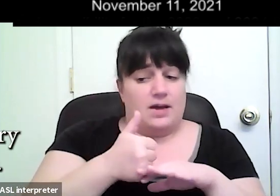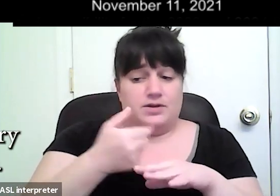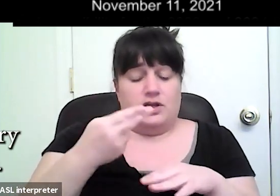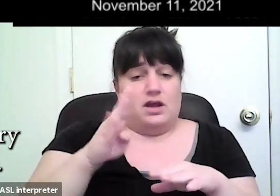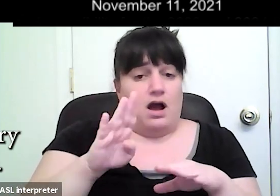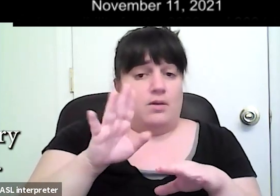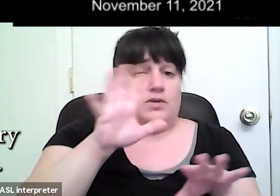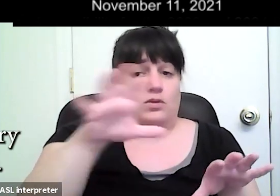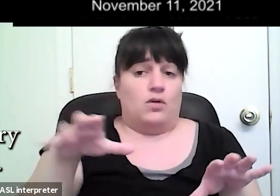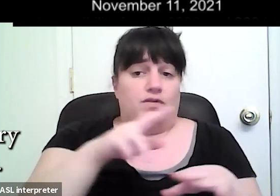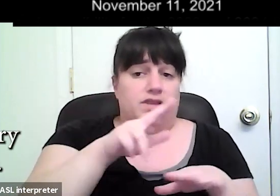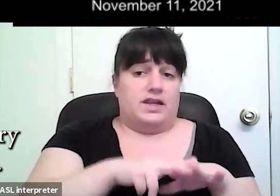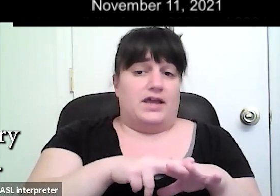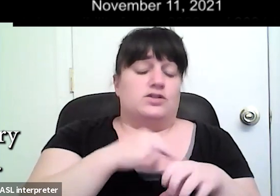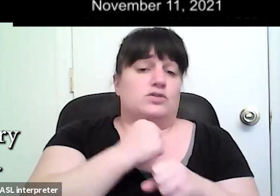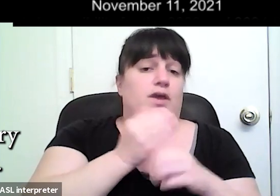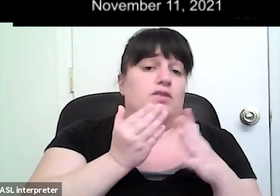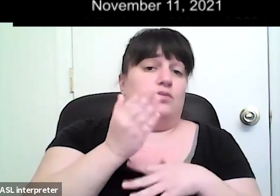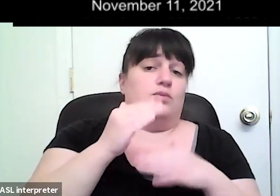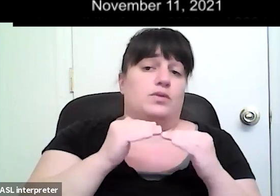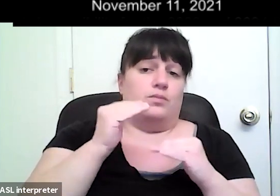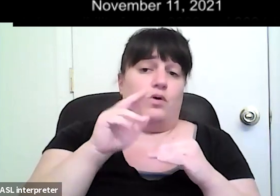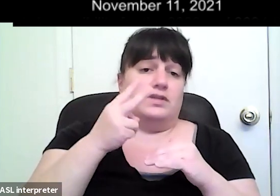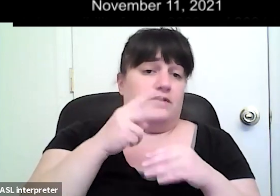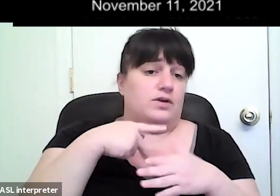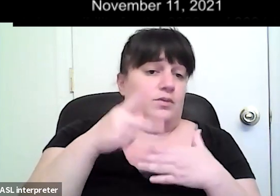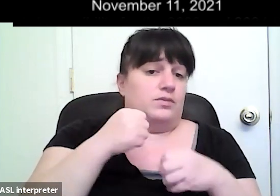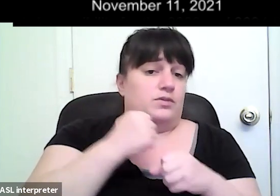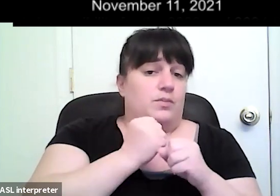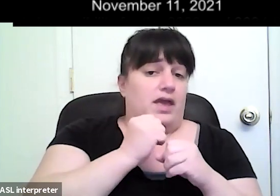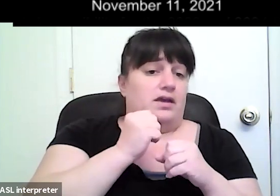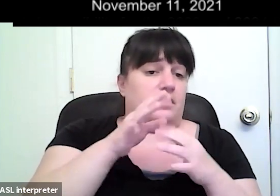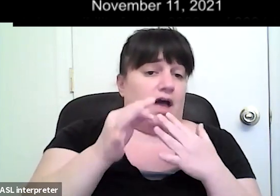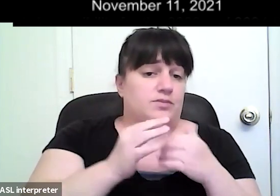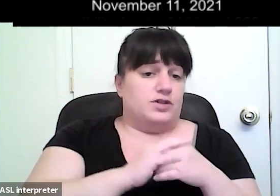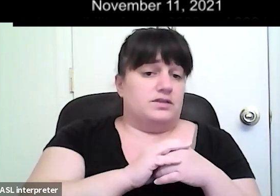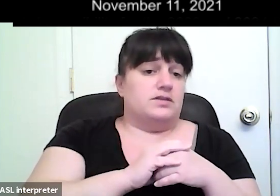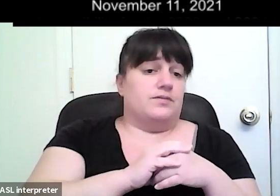through the post-secondary programs, to create these options. So